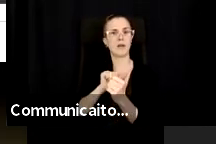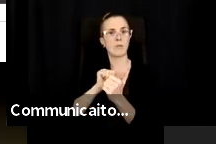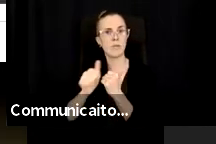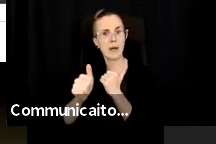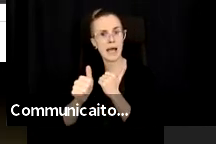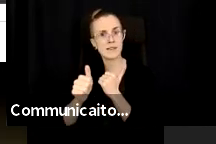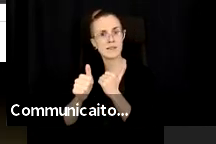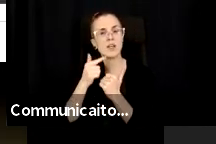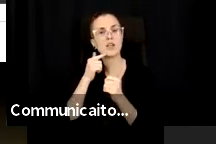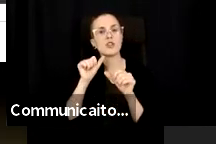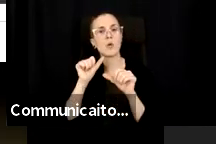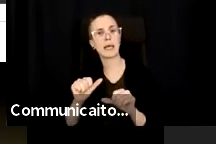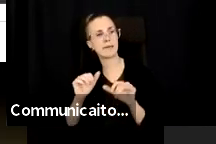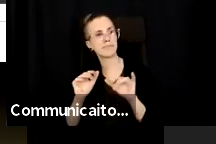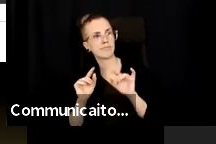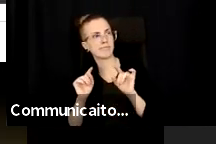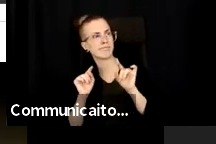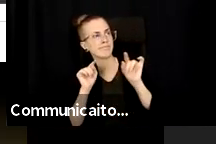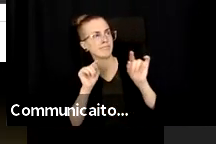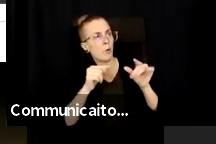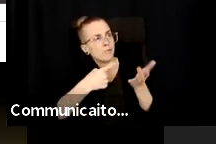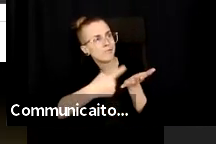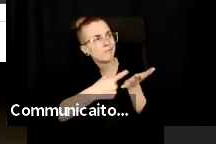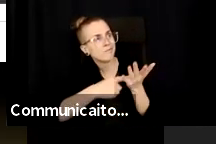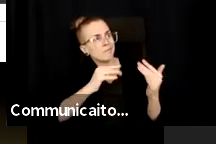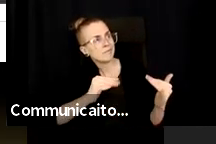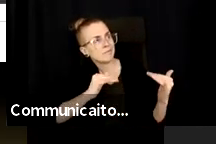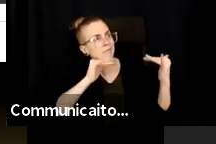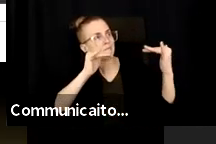floor of the House of Representatives.